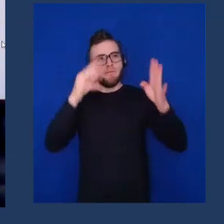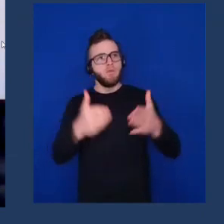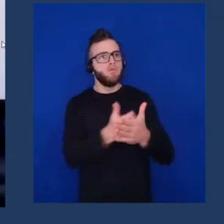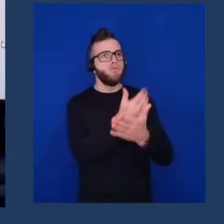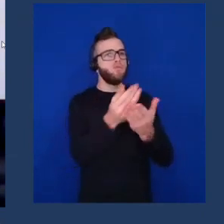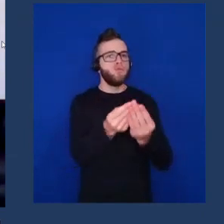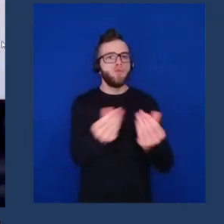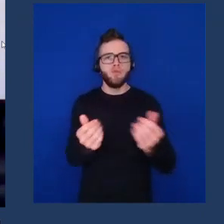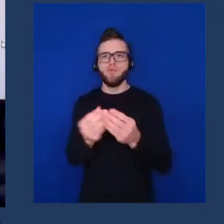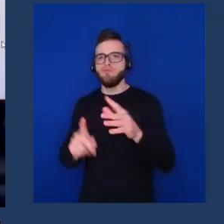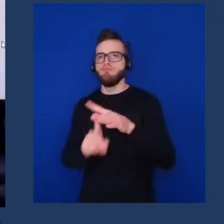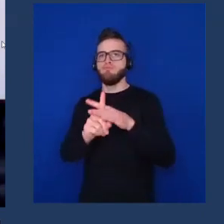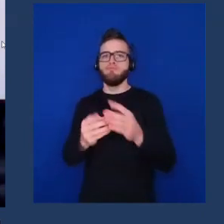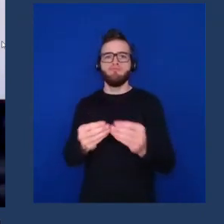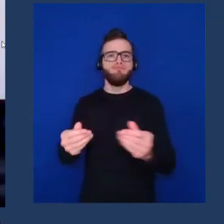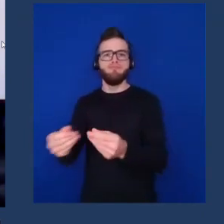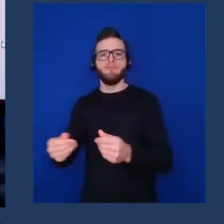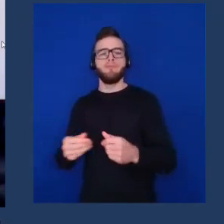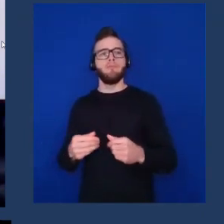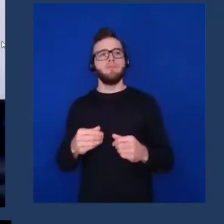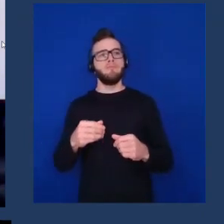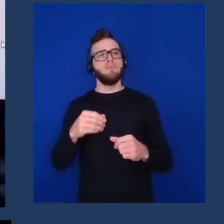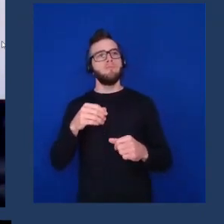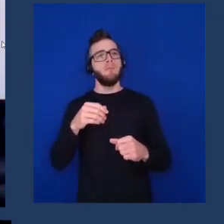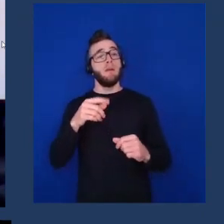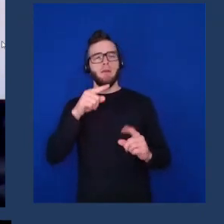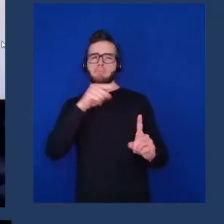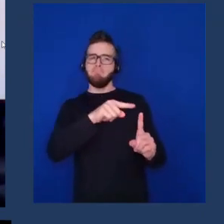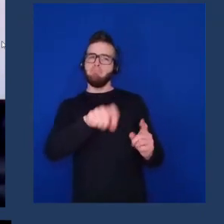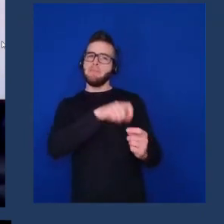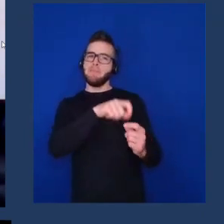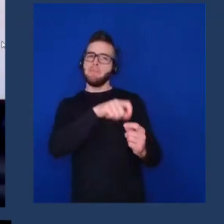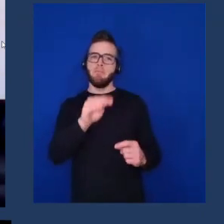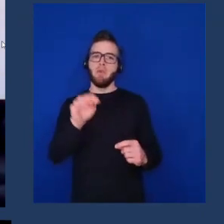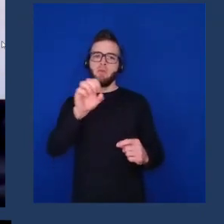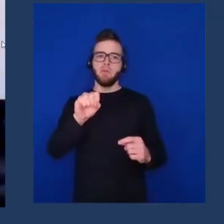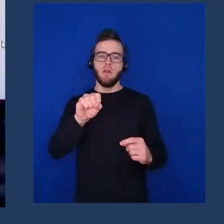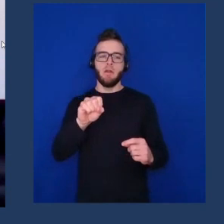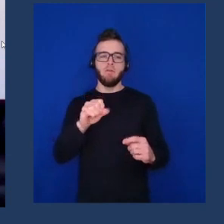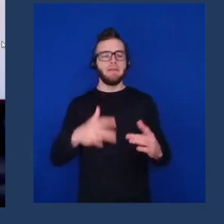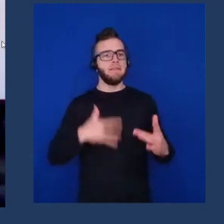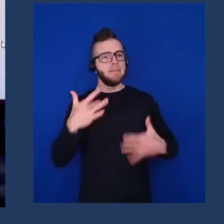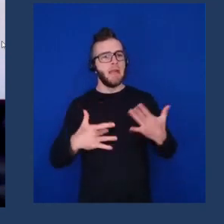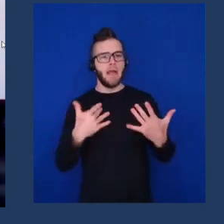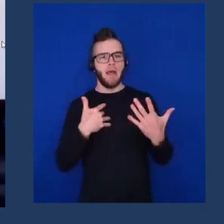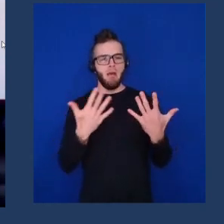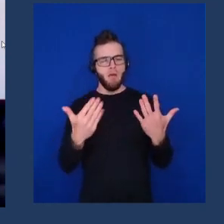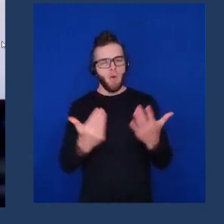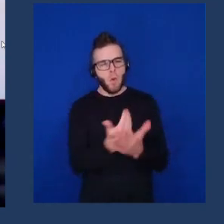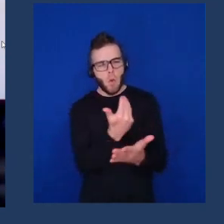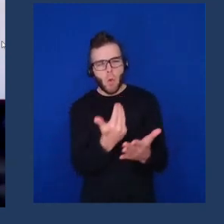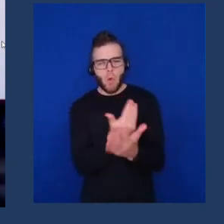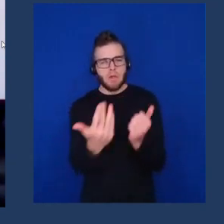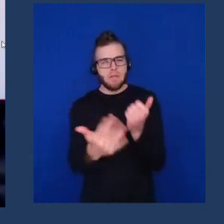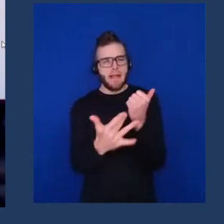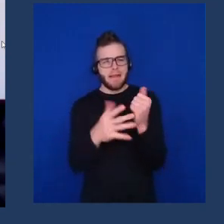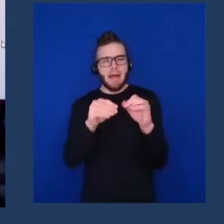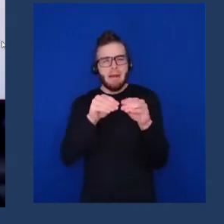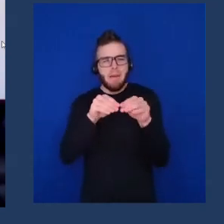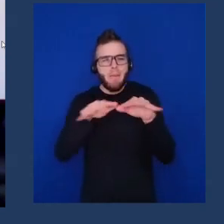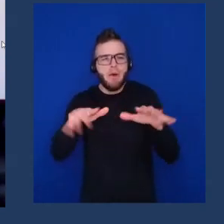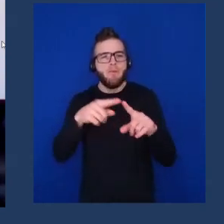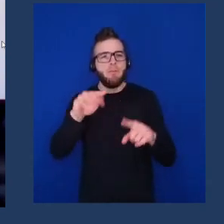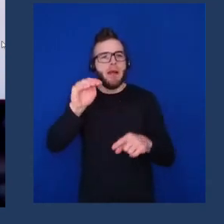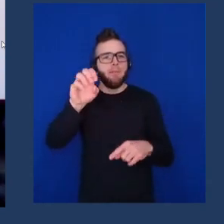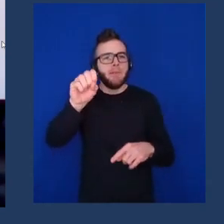particular at Microsoft, it's really exciting because you have access to the state-of-the-art research coming out of MSR and other product groups in the AI space,